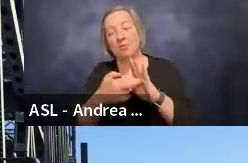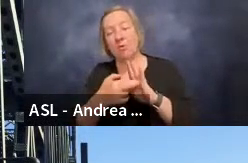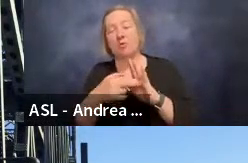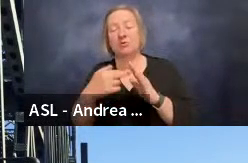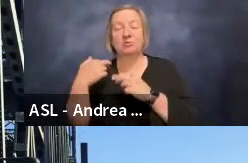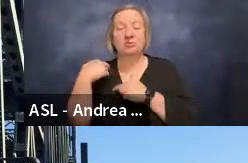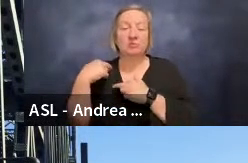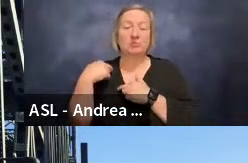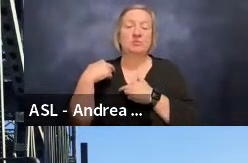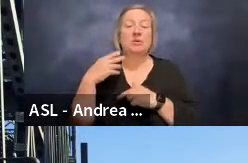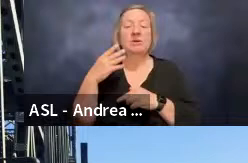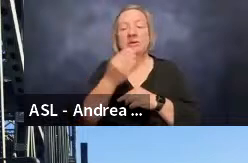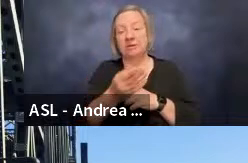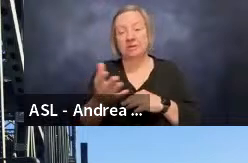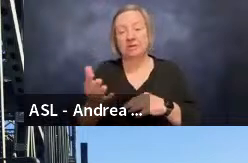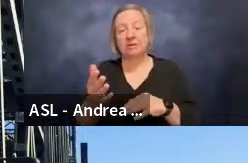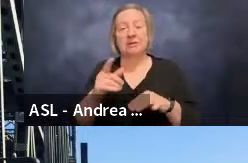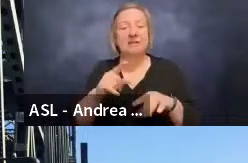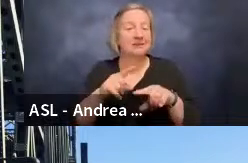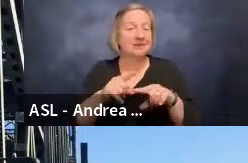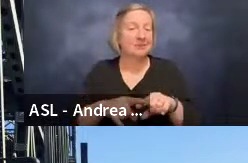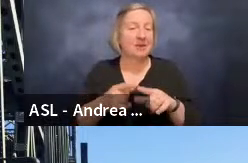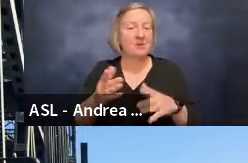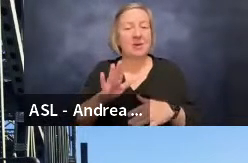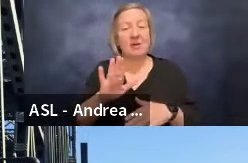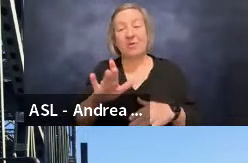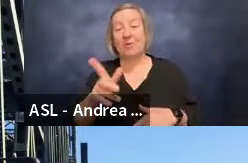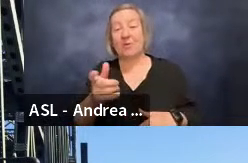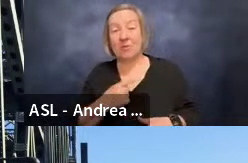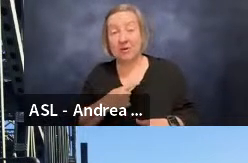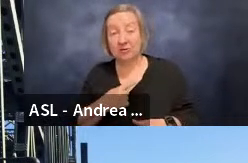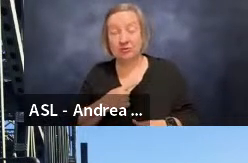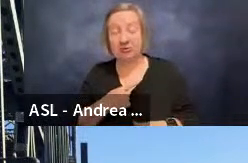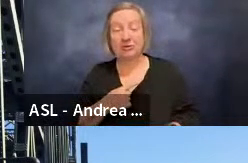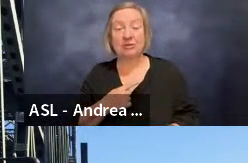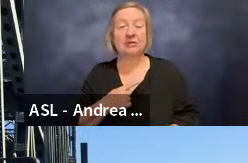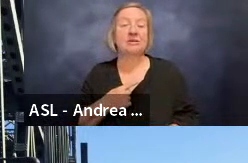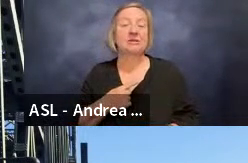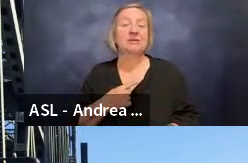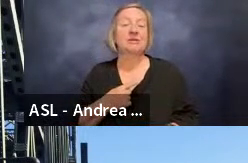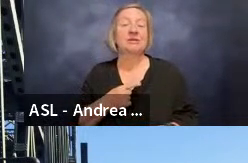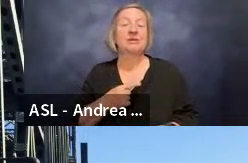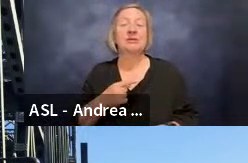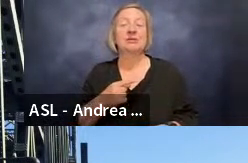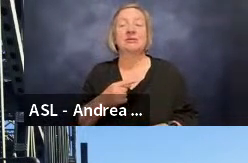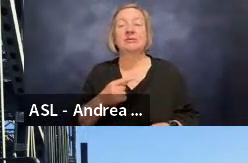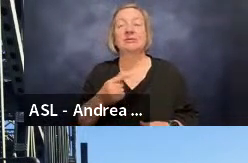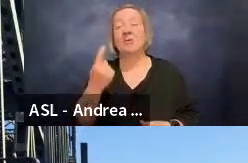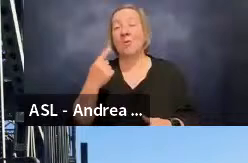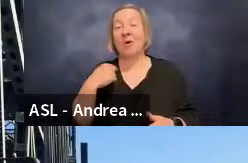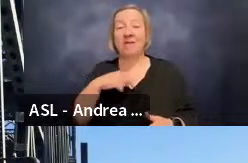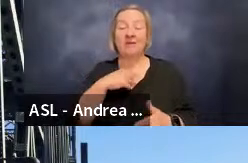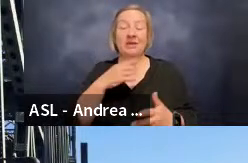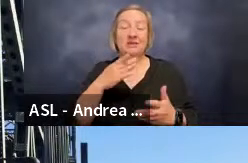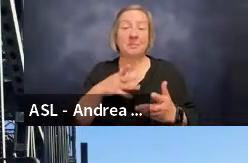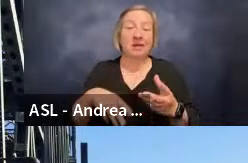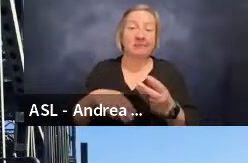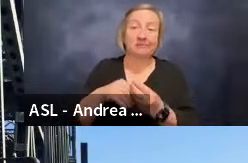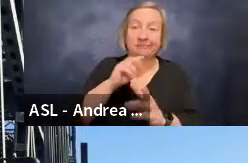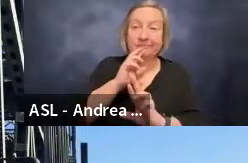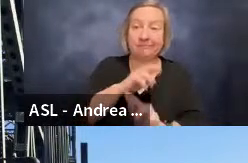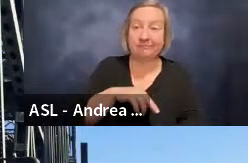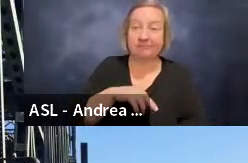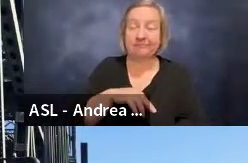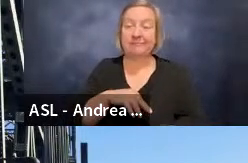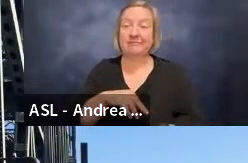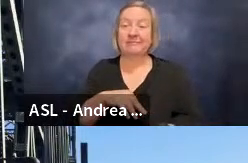responsibilities and let you know that depending on what your question is, one of any of us may jump in to respond,